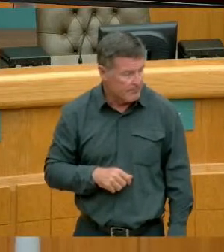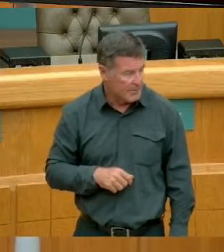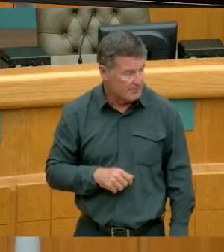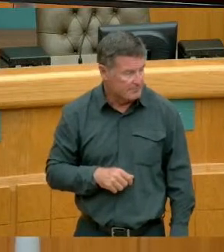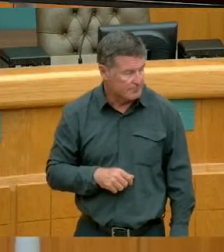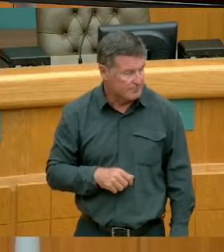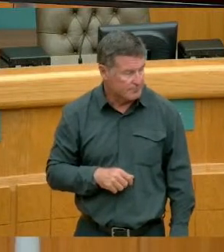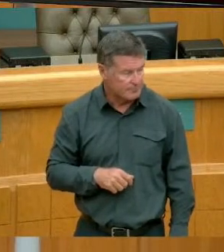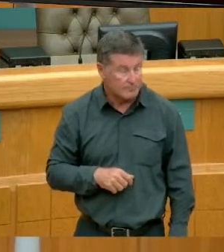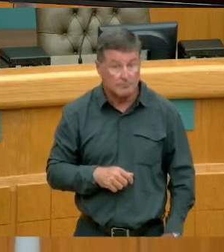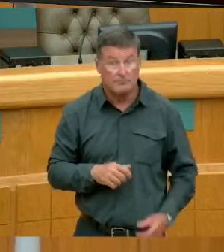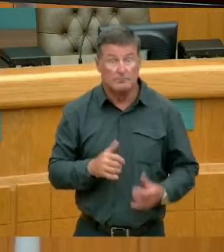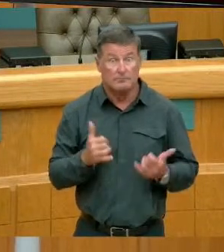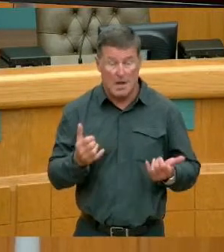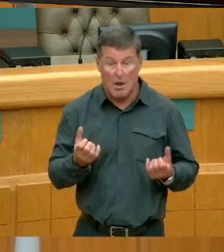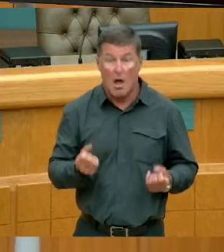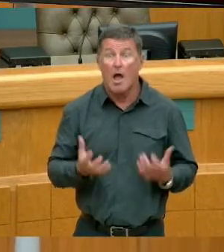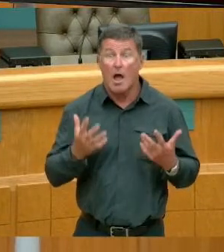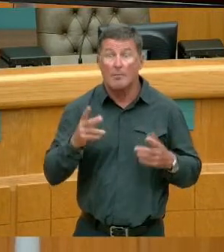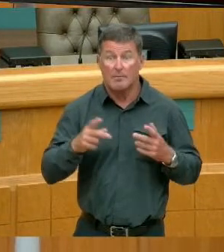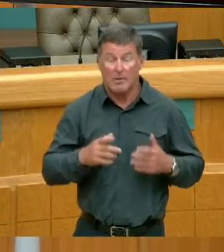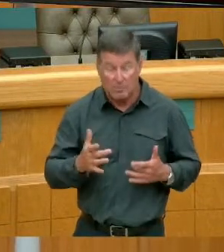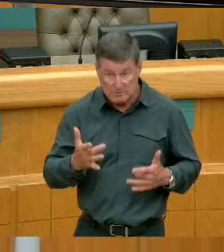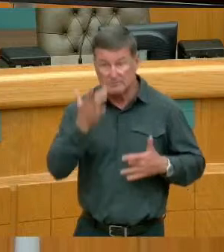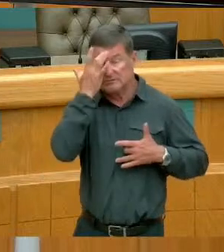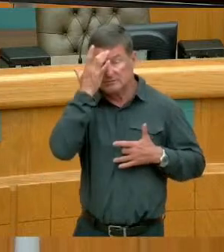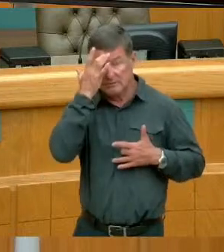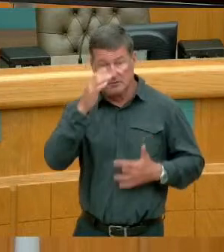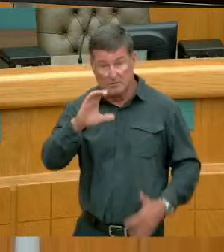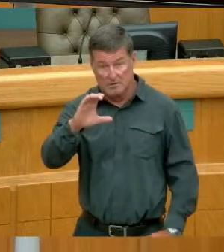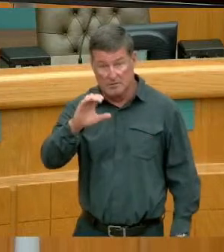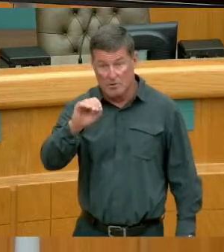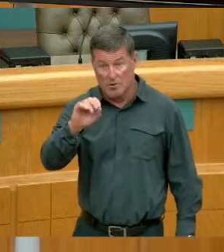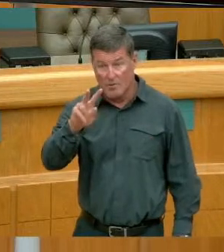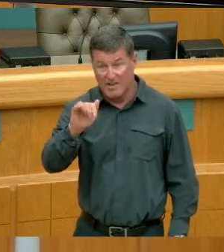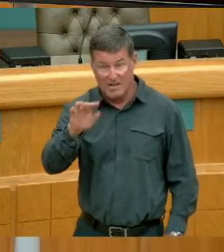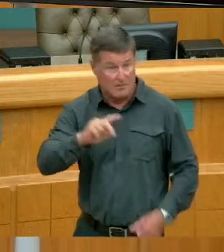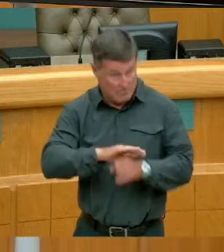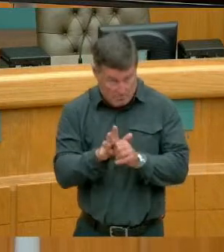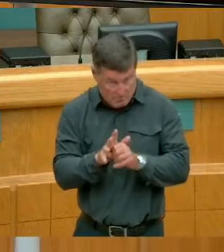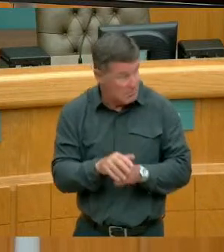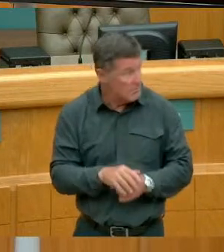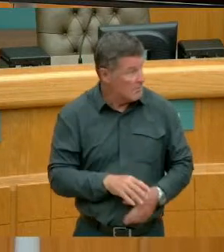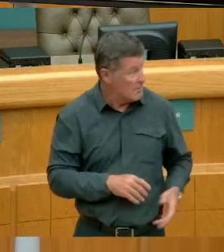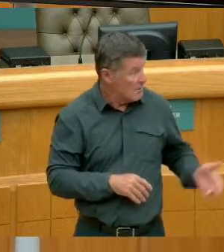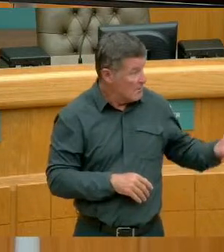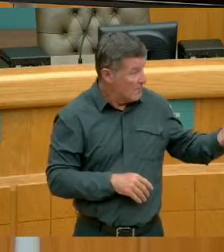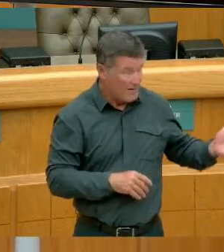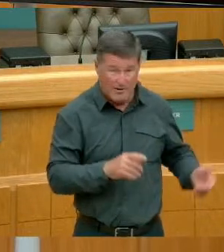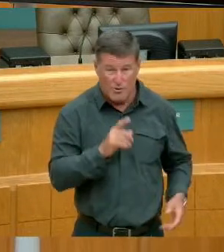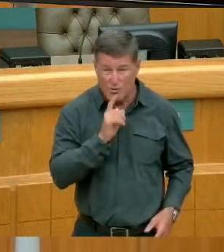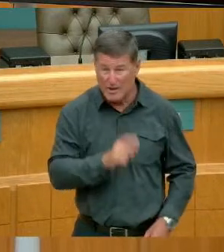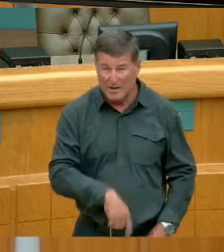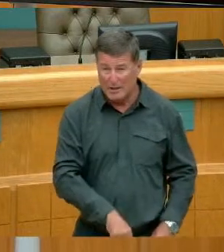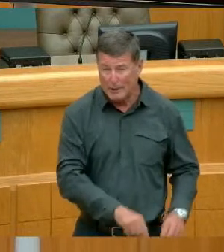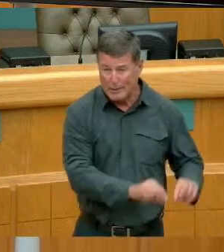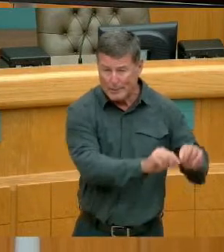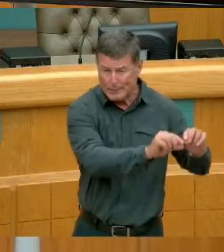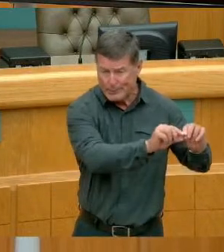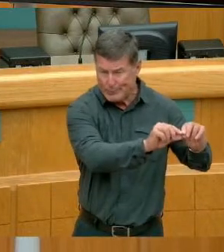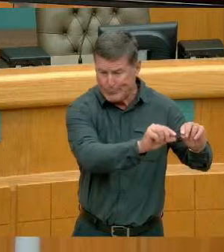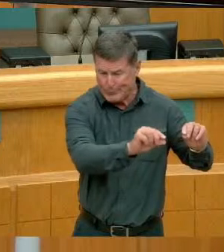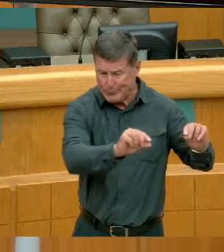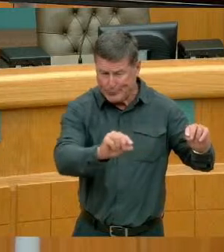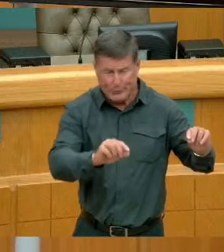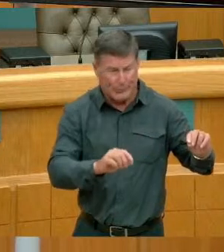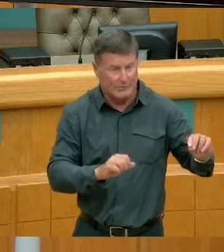Okay, and then the number of cases, this chart really tells us where we're at. On the next chart, you can see for many months we were managing this situation